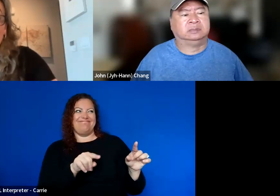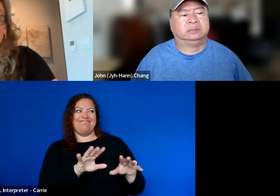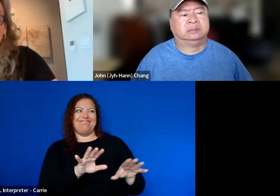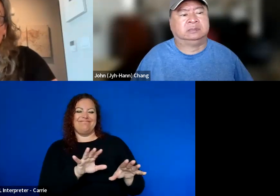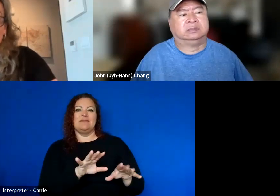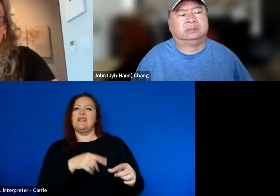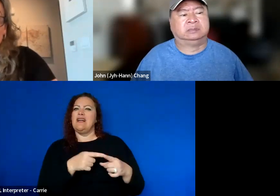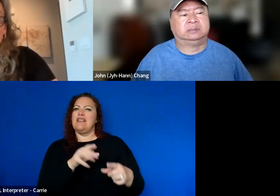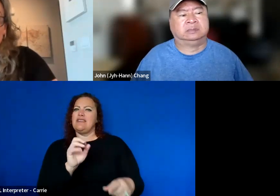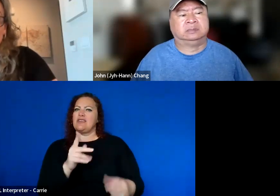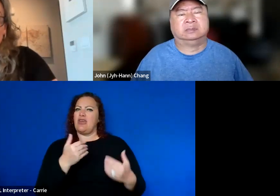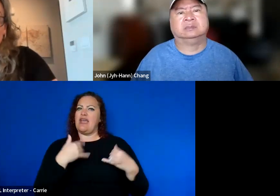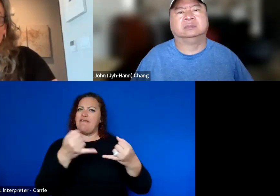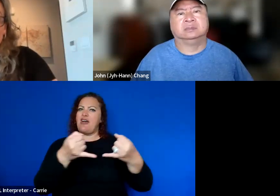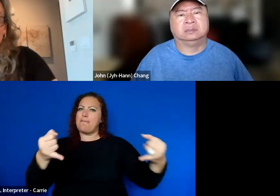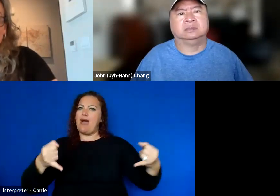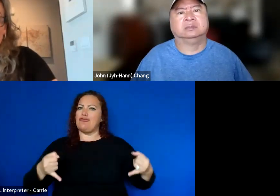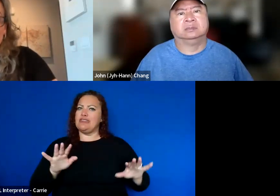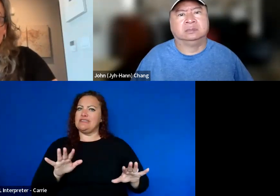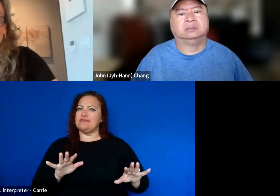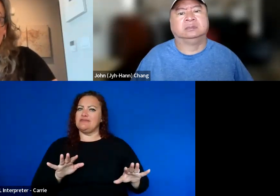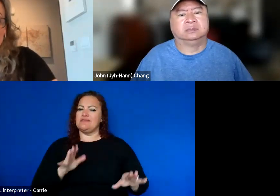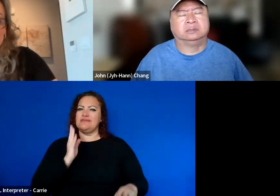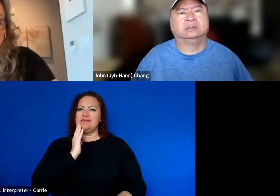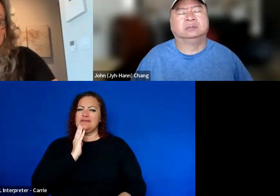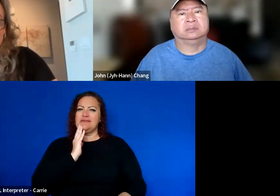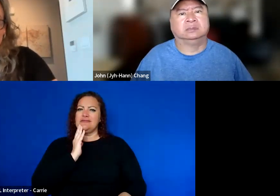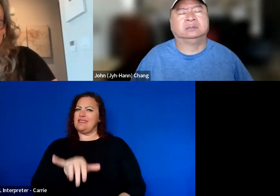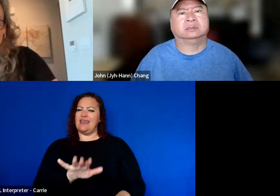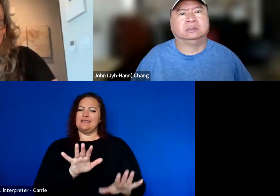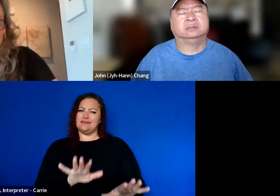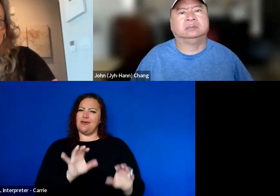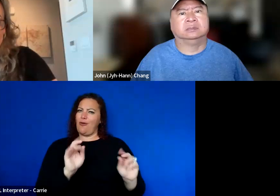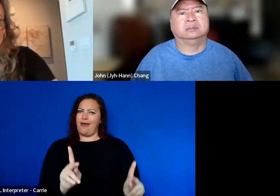then it's okay to have boundaries. It's okay to